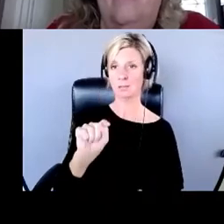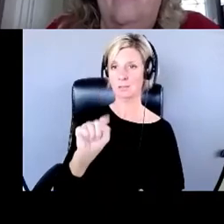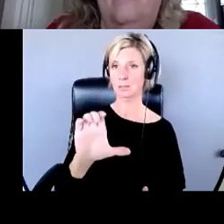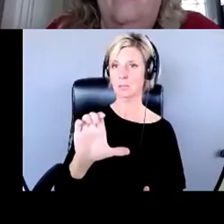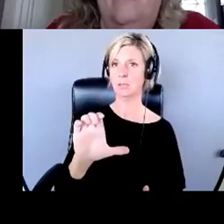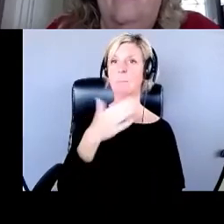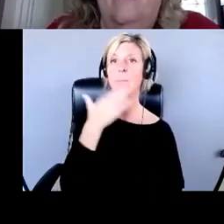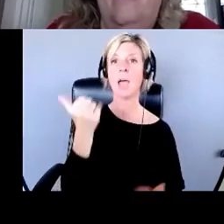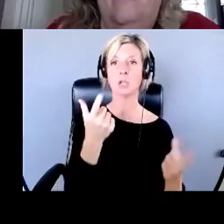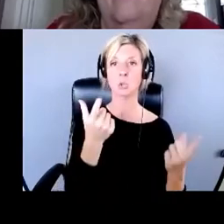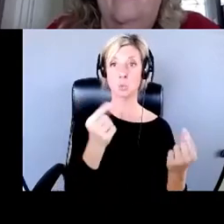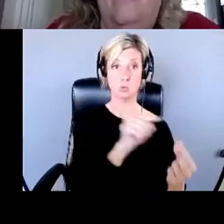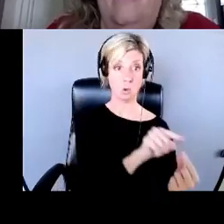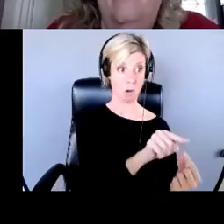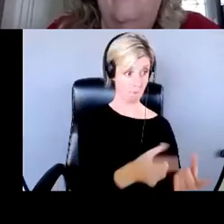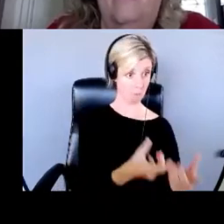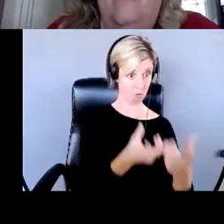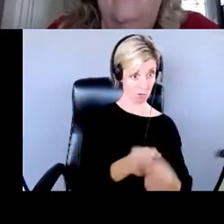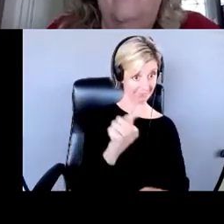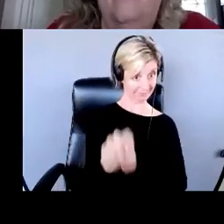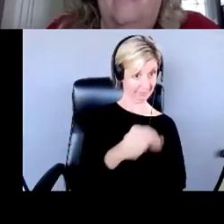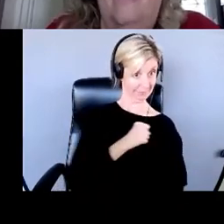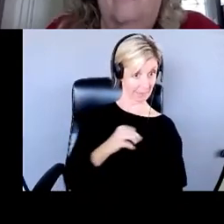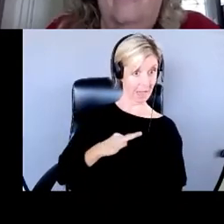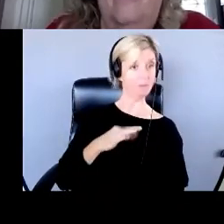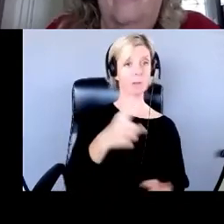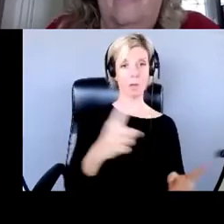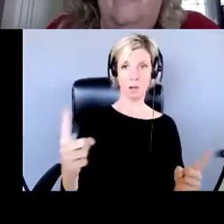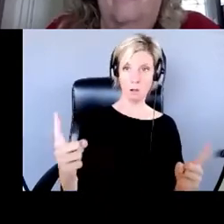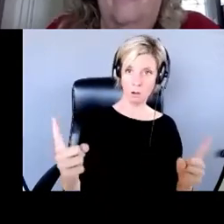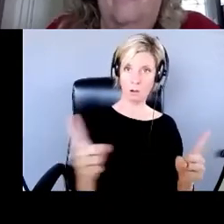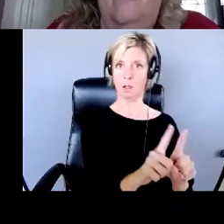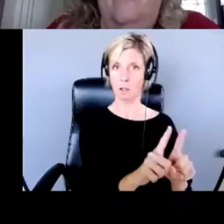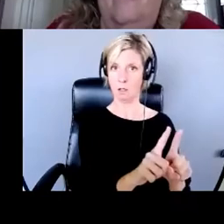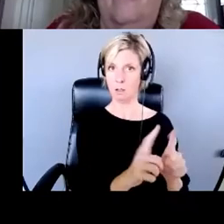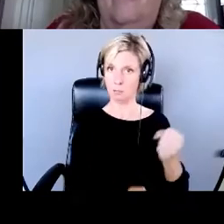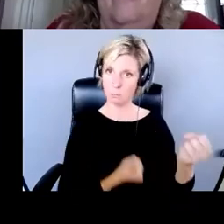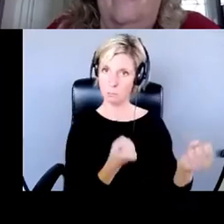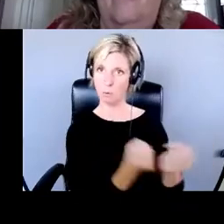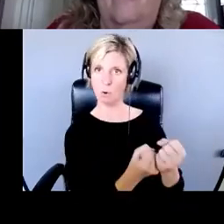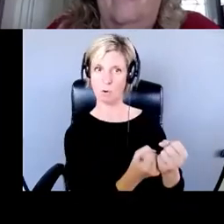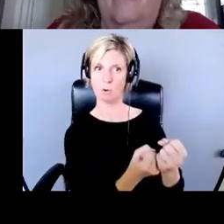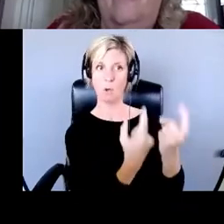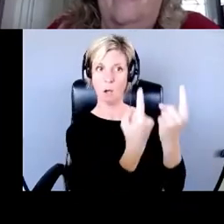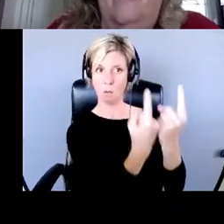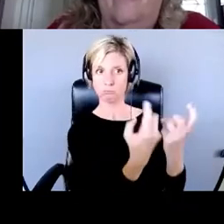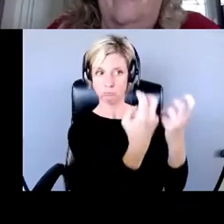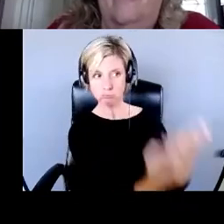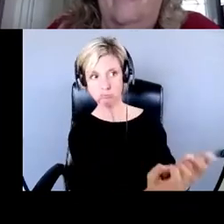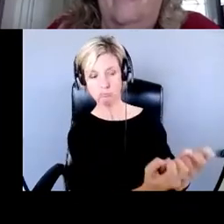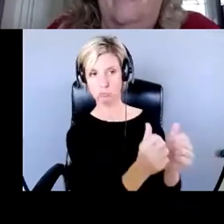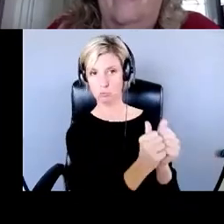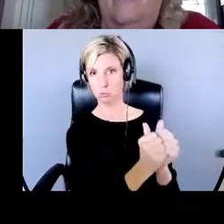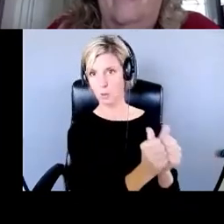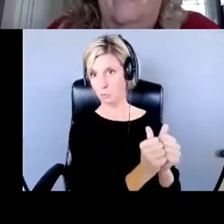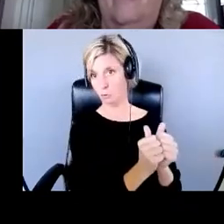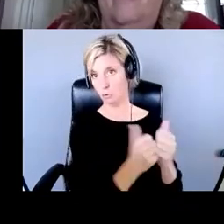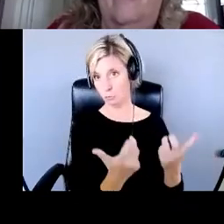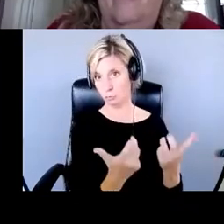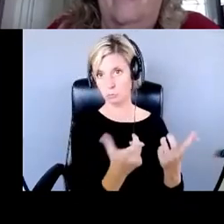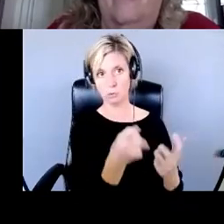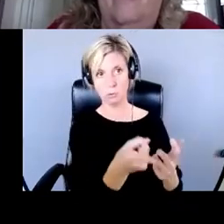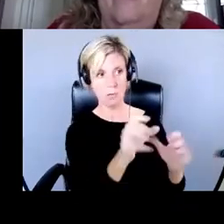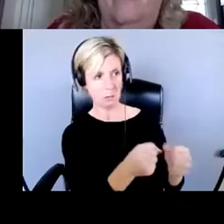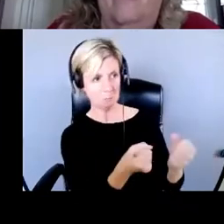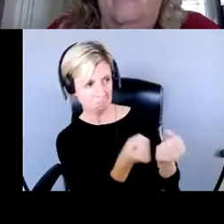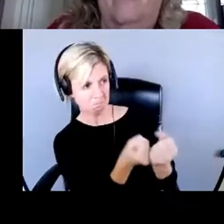feel trusting to help them set it up and be on screen. And I would say the majority of the time when I've